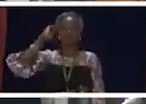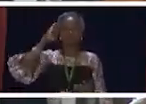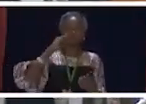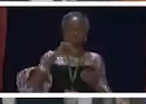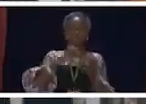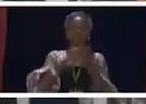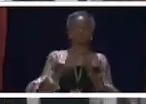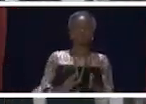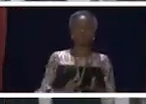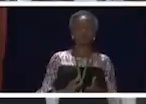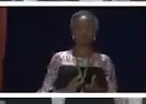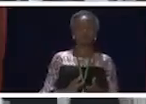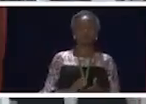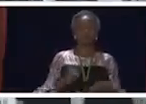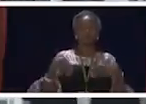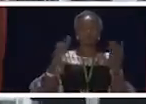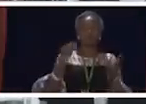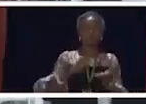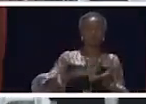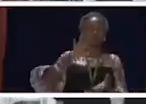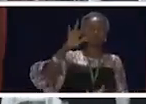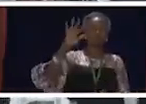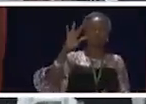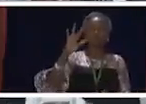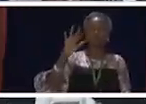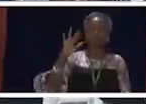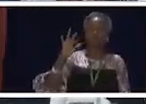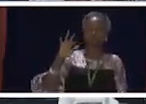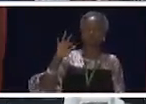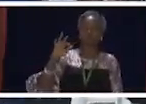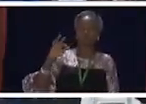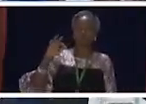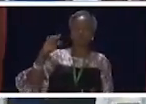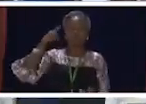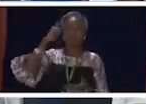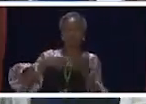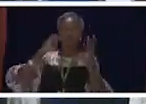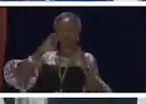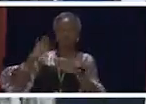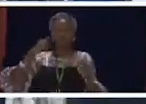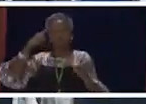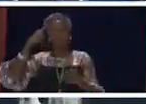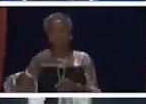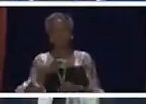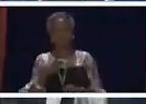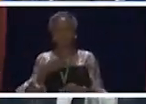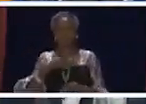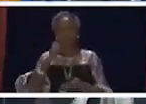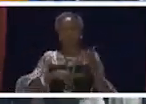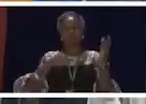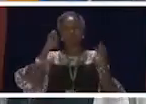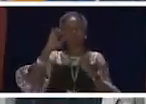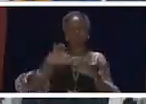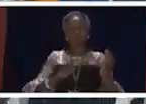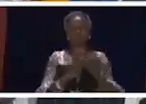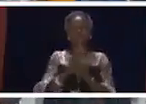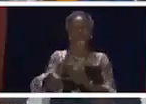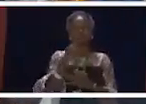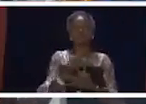owner. Give him the glory for what he has done for me and for what he has done through